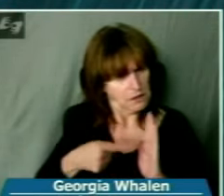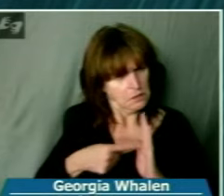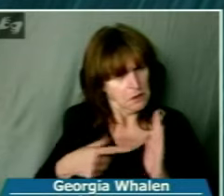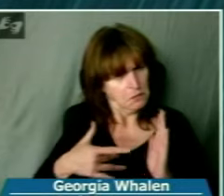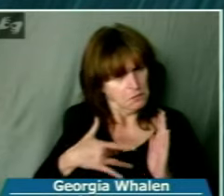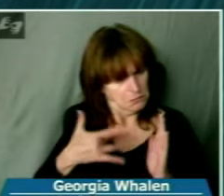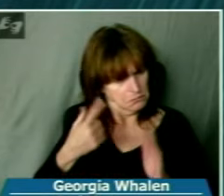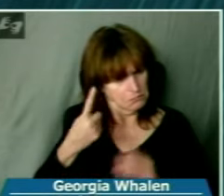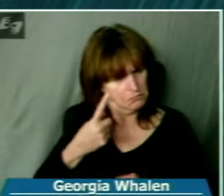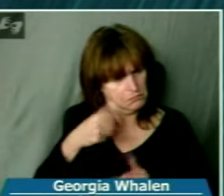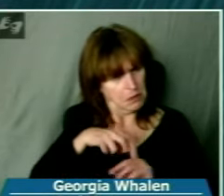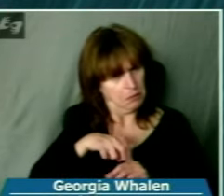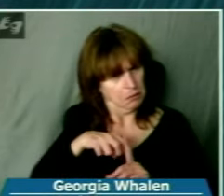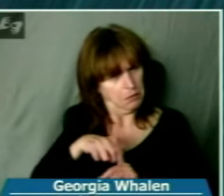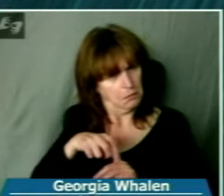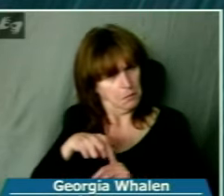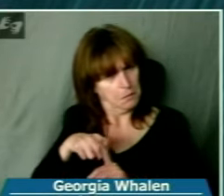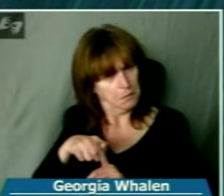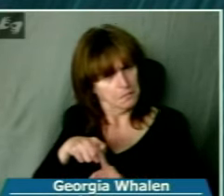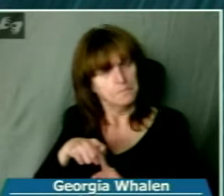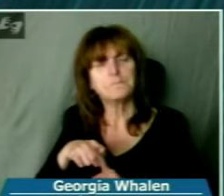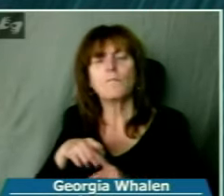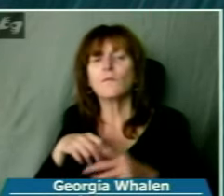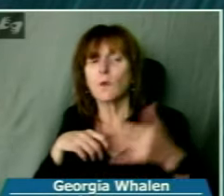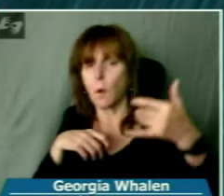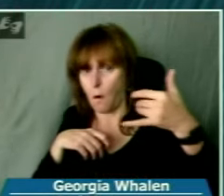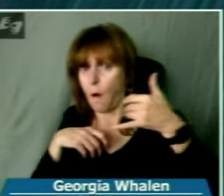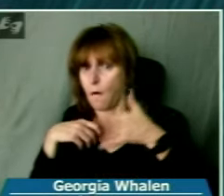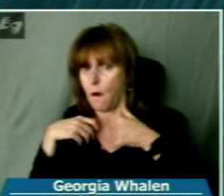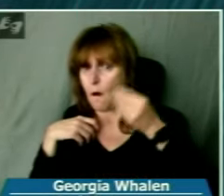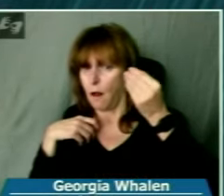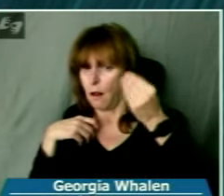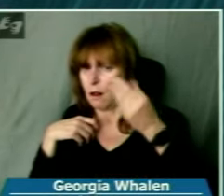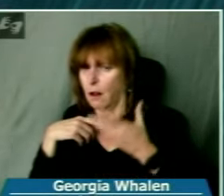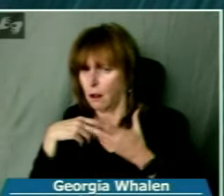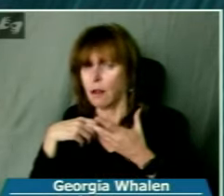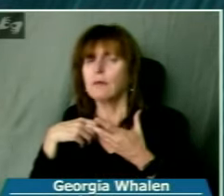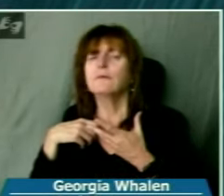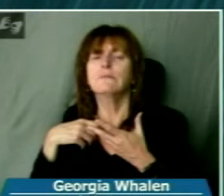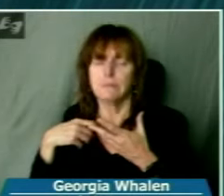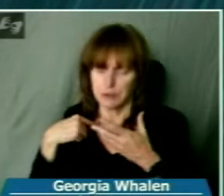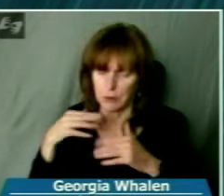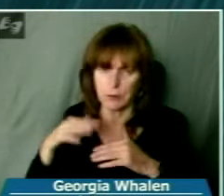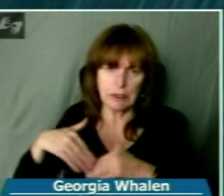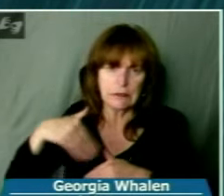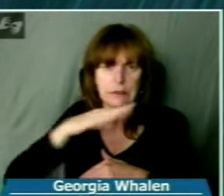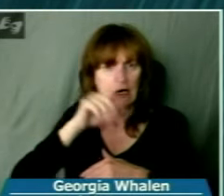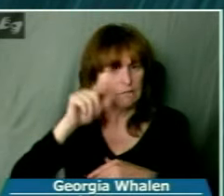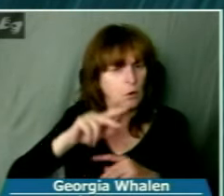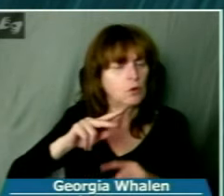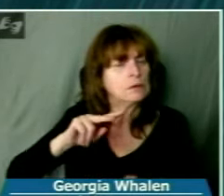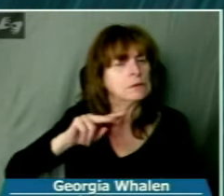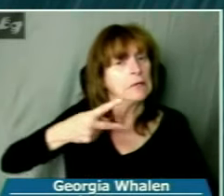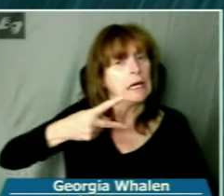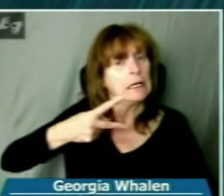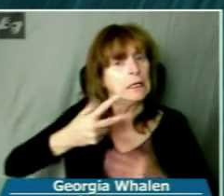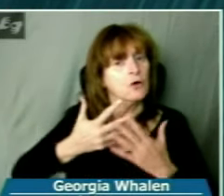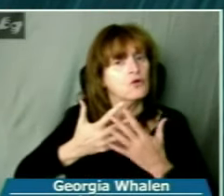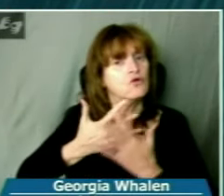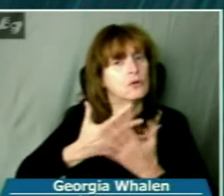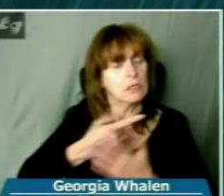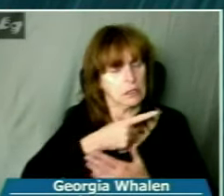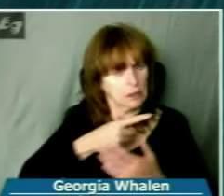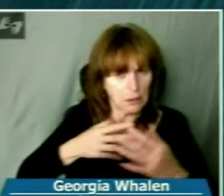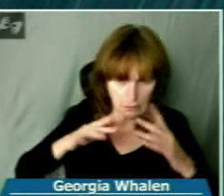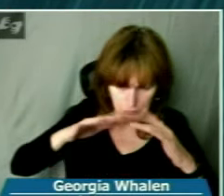know we've reported these to you, but as we're looking at them, we're going to send them on to have them retested at the Toronto lab, which